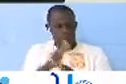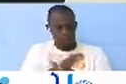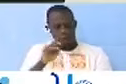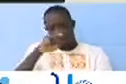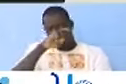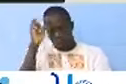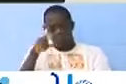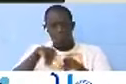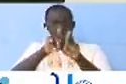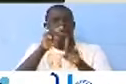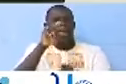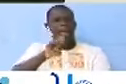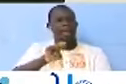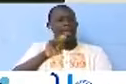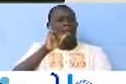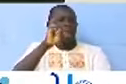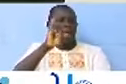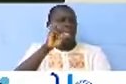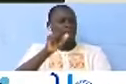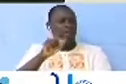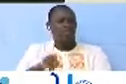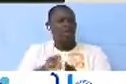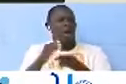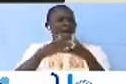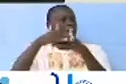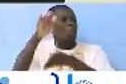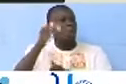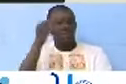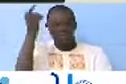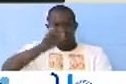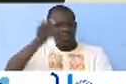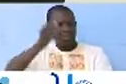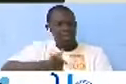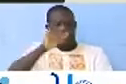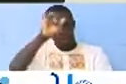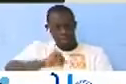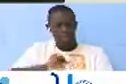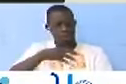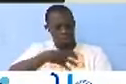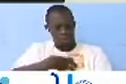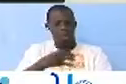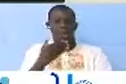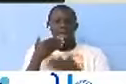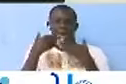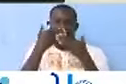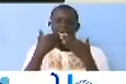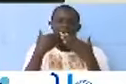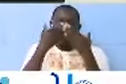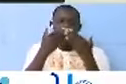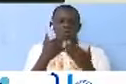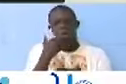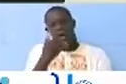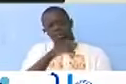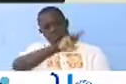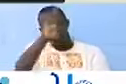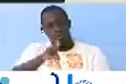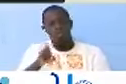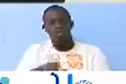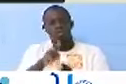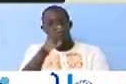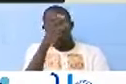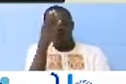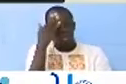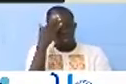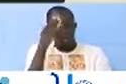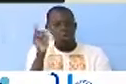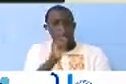years? Do you know what it is actually the NIA, what it does? Ako NIA la do ko menti abe wala foya lo ndema karo tumala mena edo ko ke NIA mimbira fo sanji tanga ni